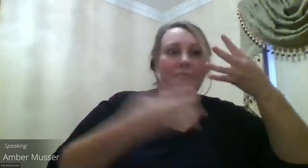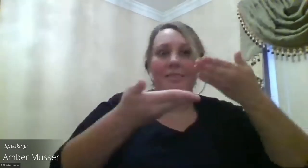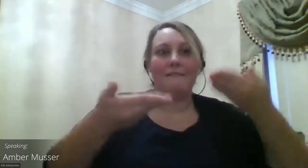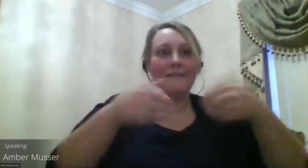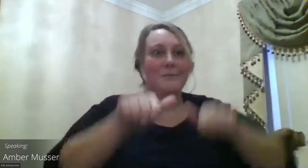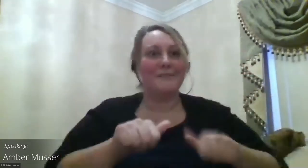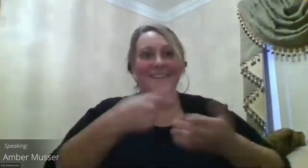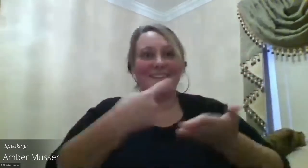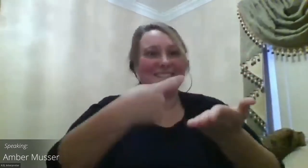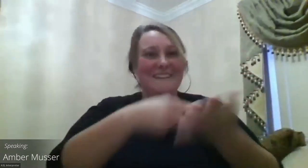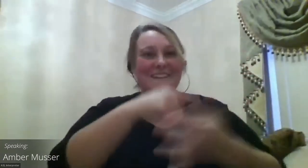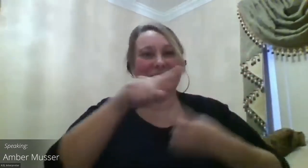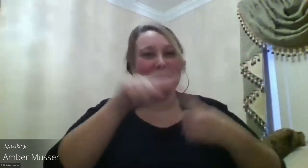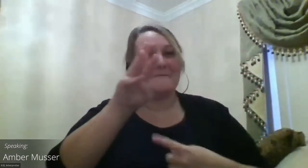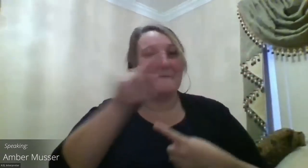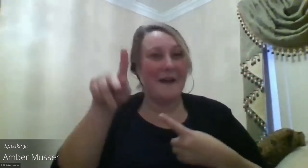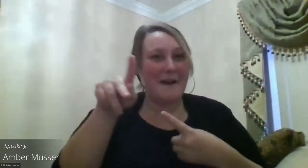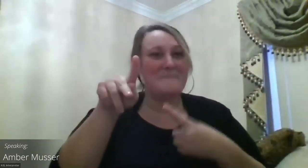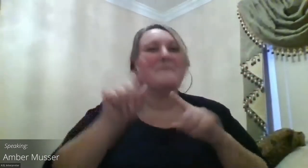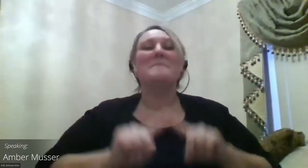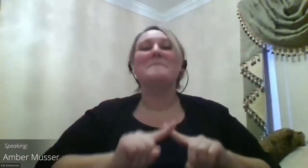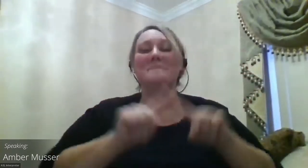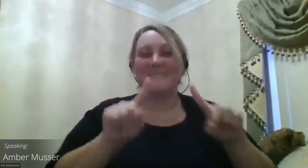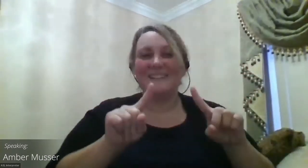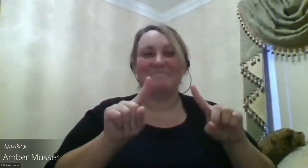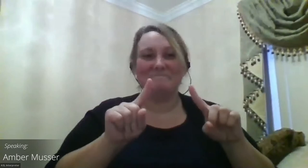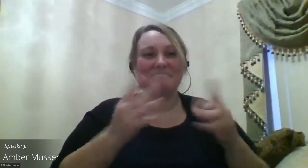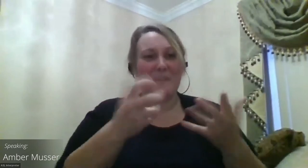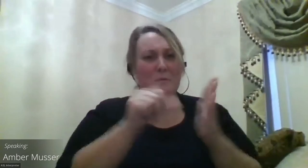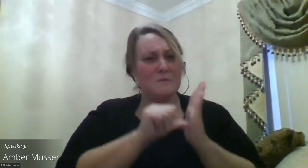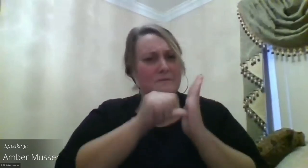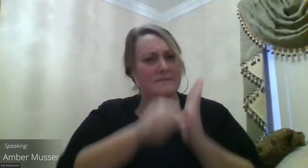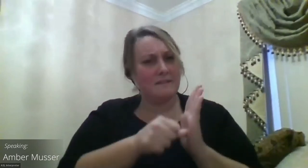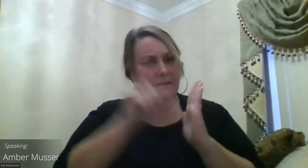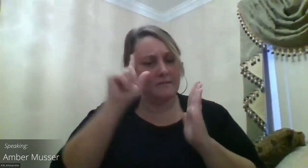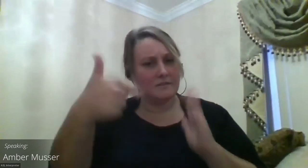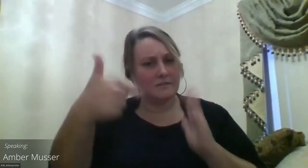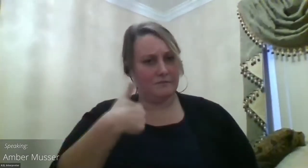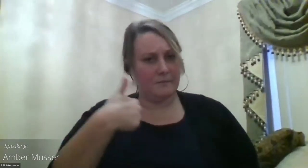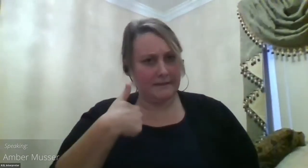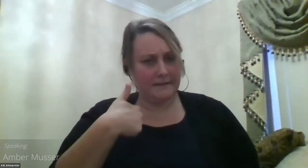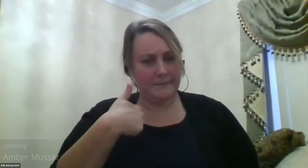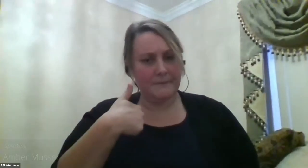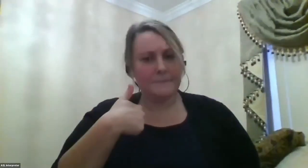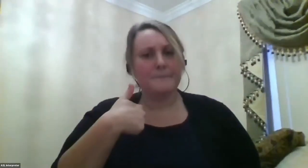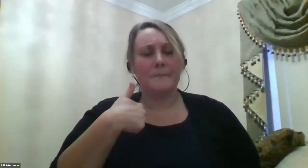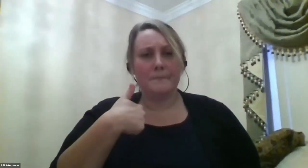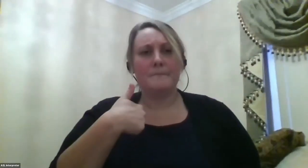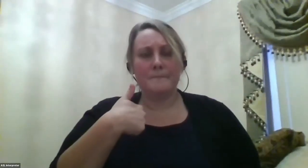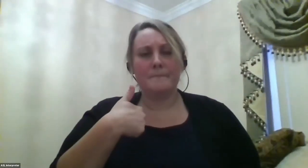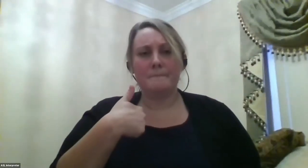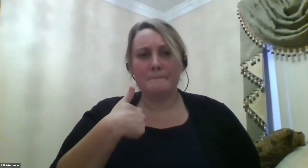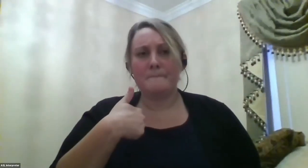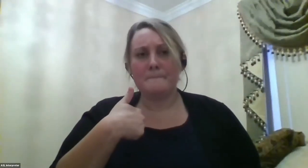But one of the things that I will say that I, you know, I think for me, one of the threads that I keep sort of bringing out is sort of like where thought is